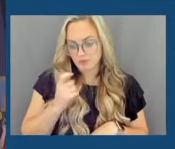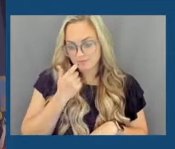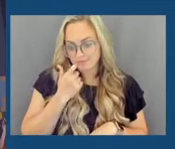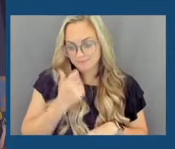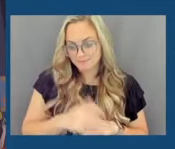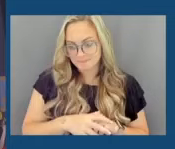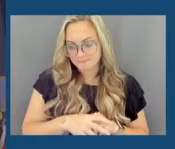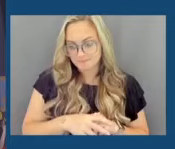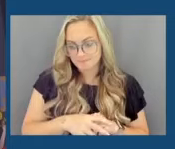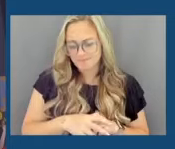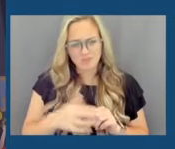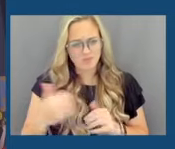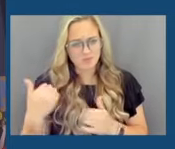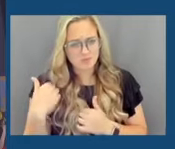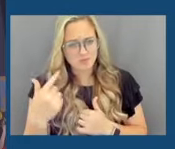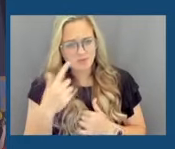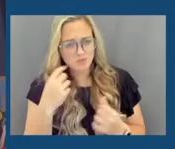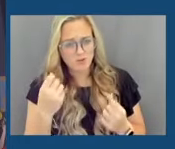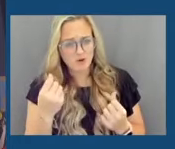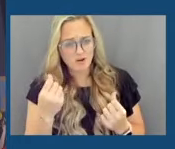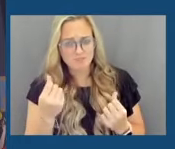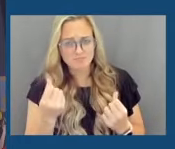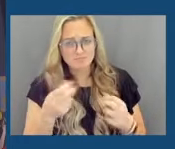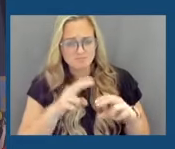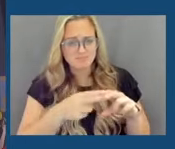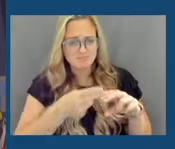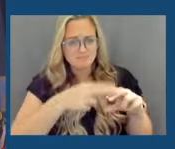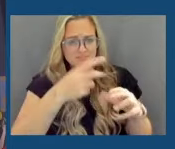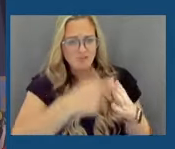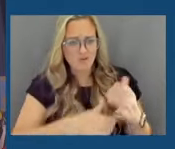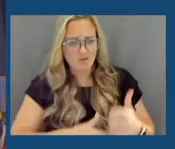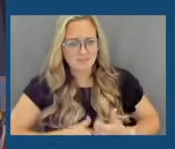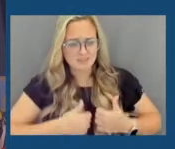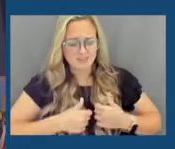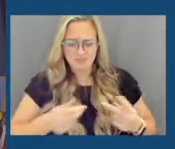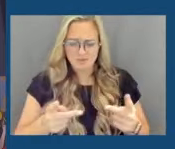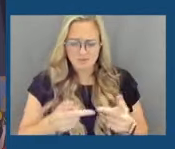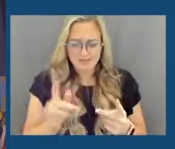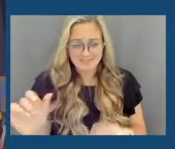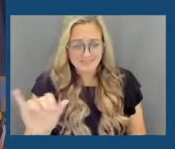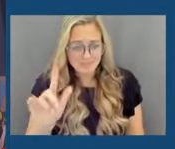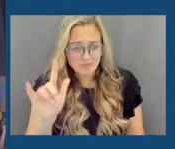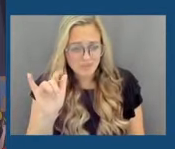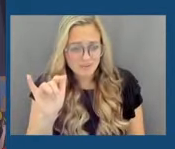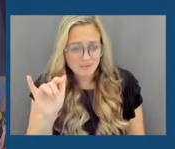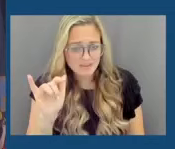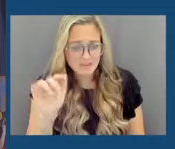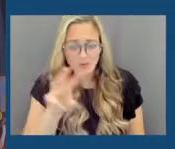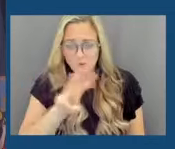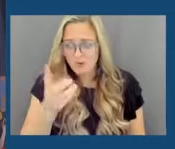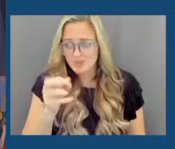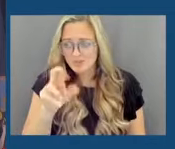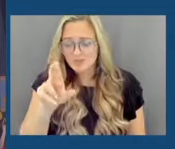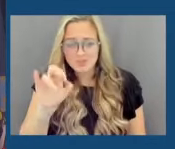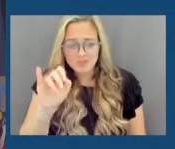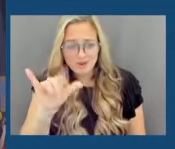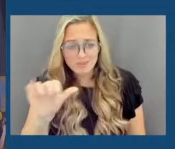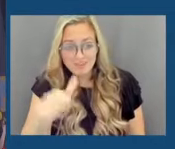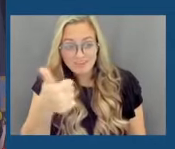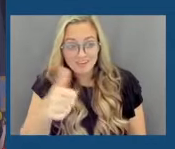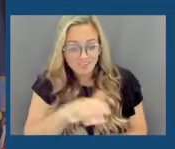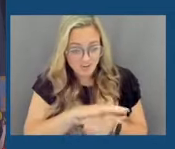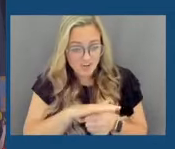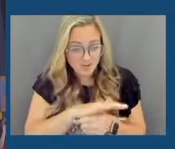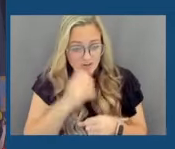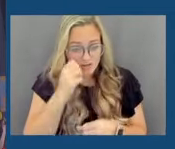was responsible for driving up the cost of living in places like Long Island and Westchester County and other areas when